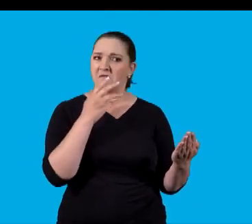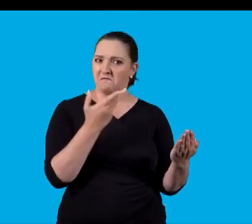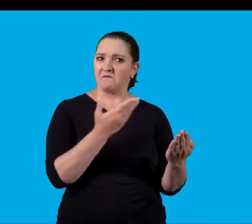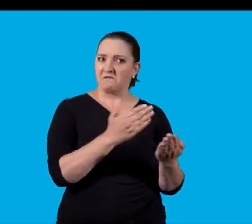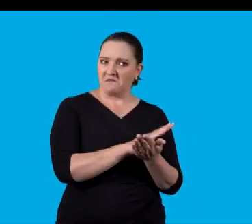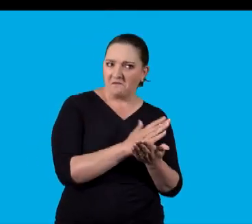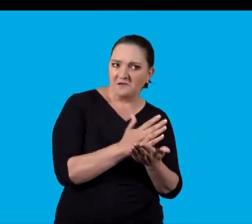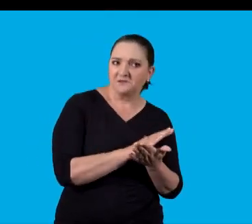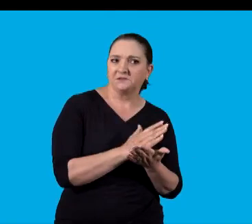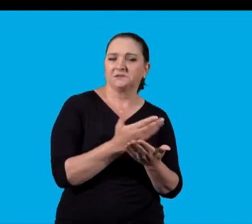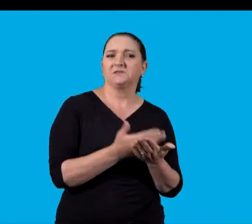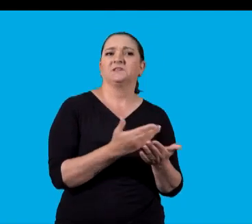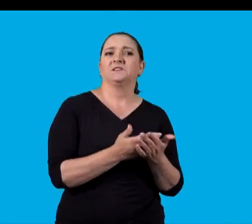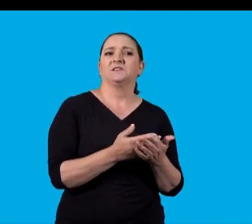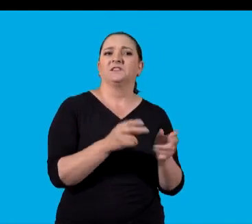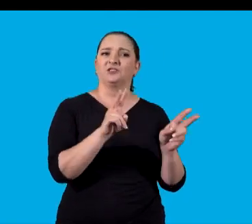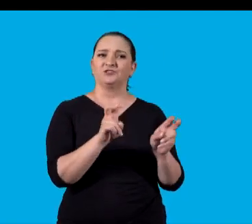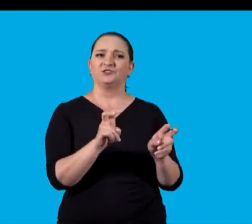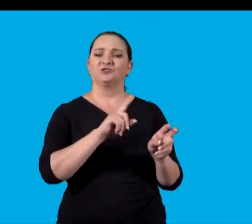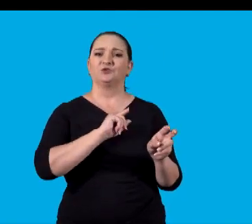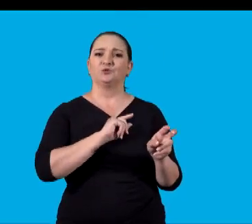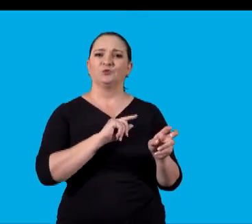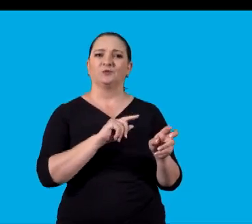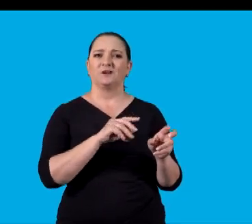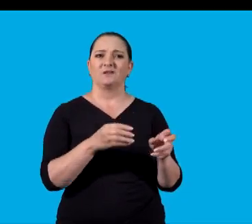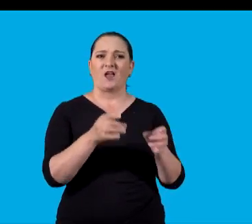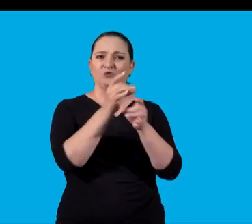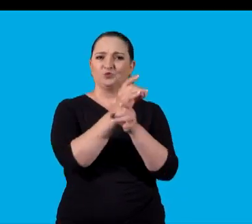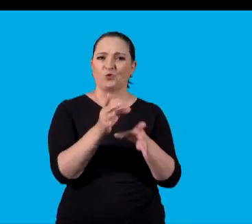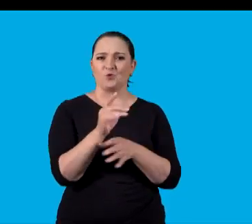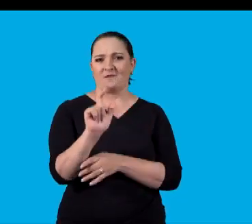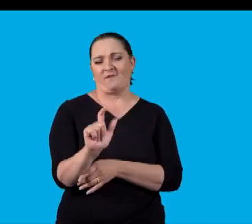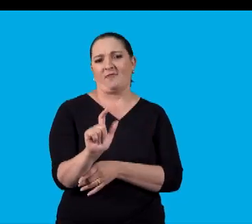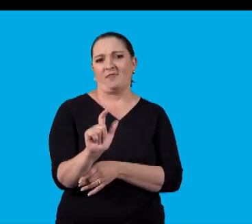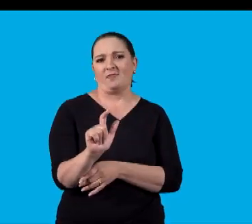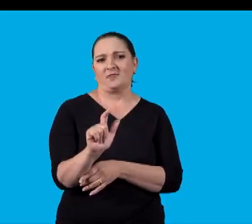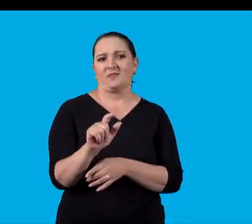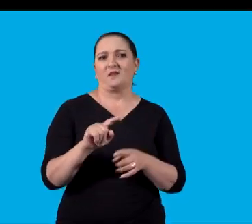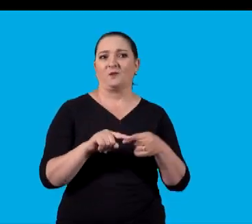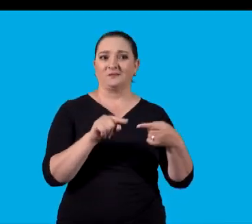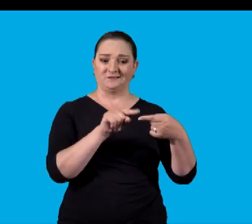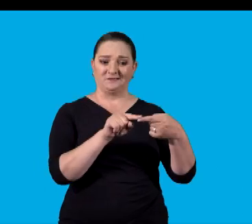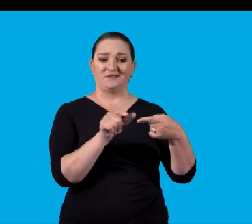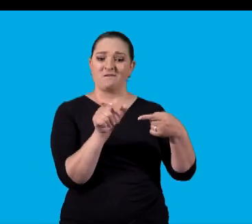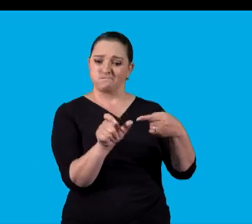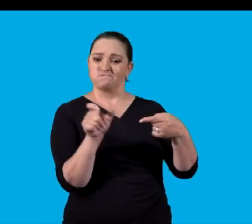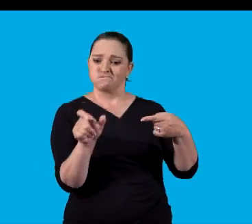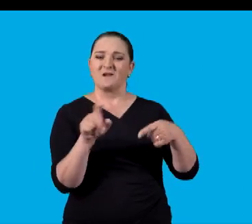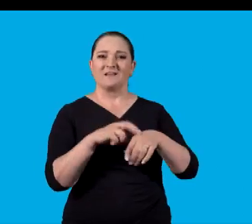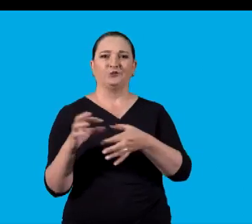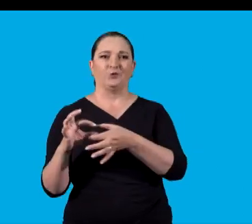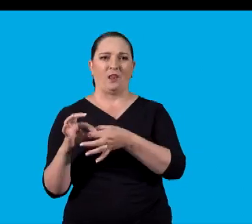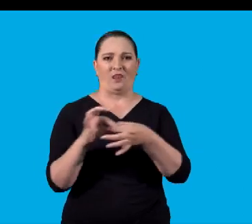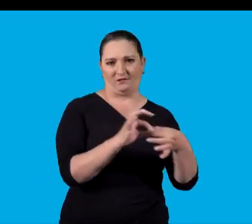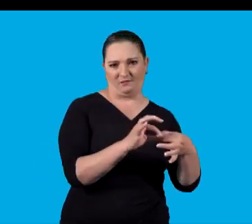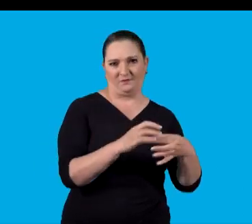shares can be related also to note number 7, that is your ordinary share capital. So you must be able